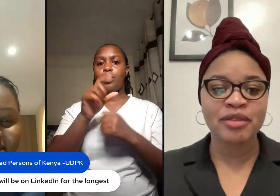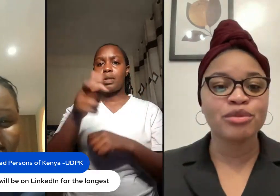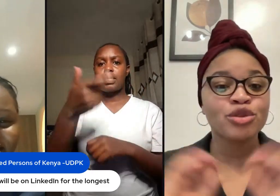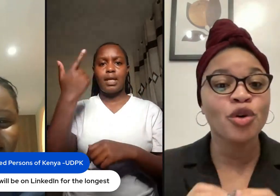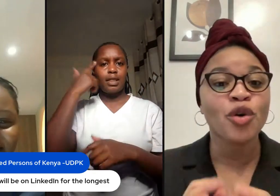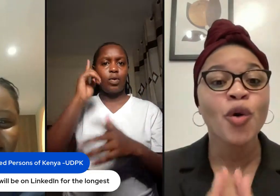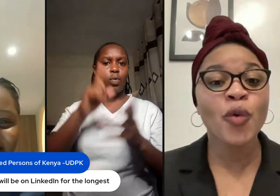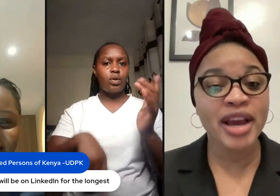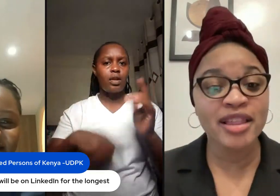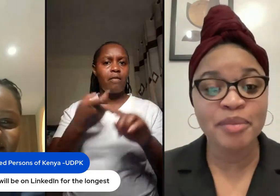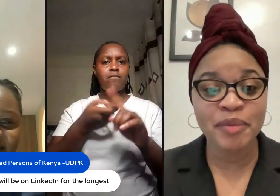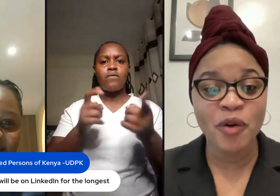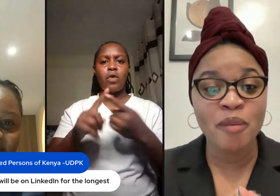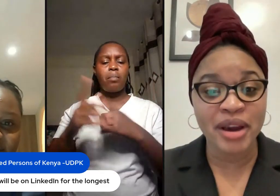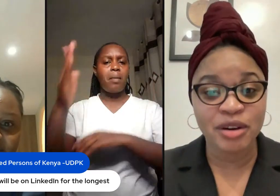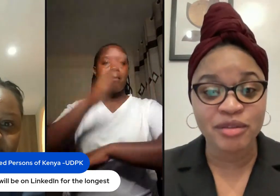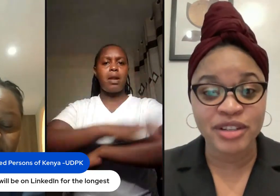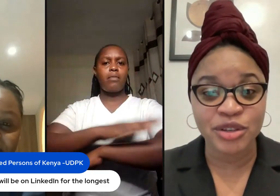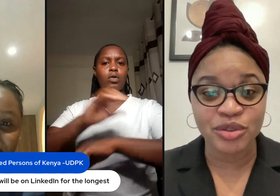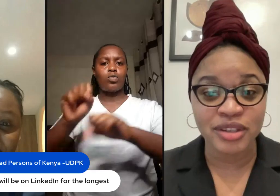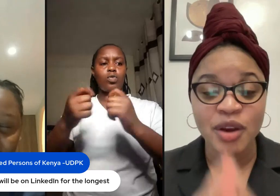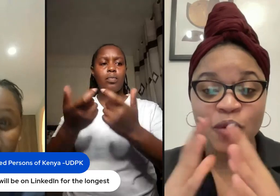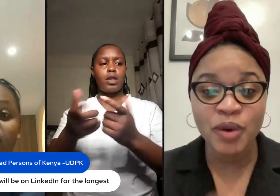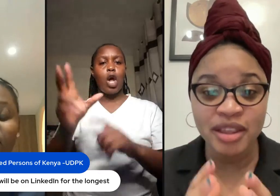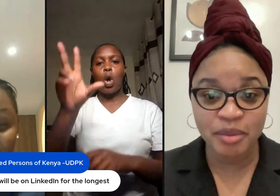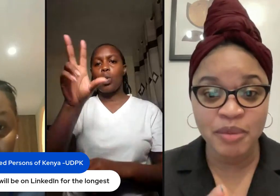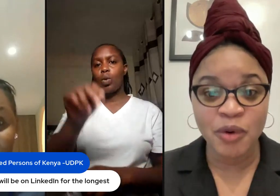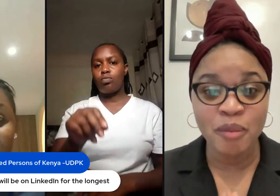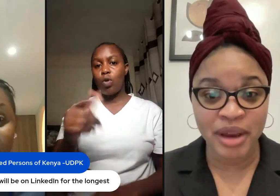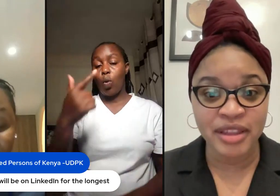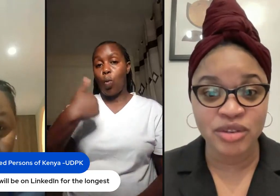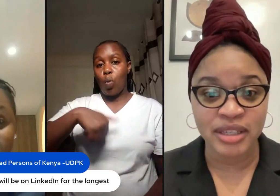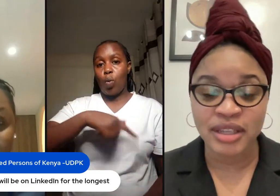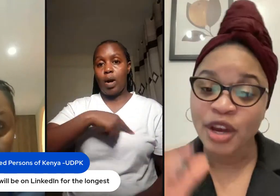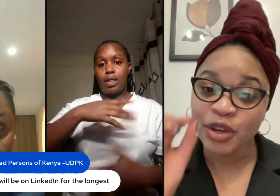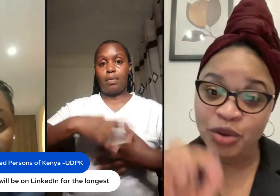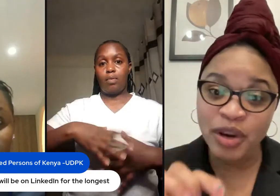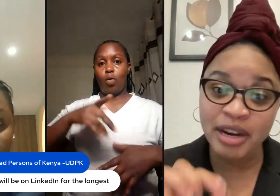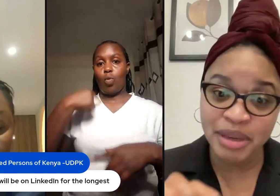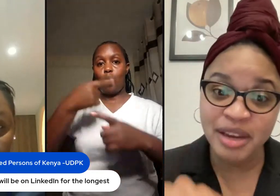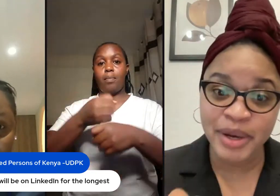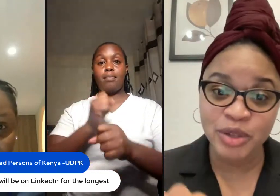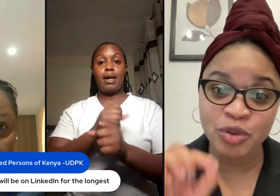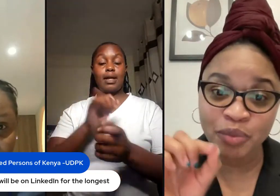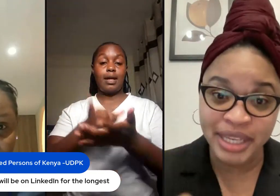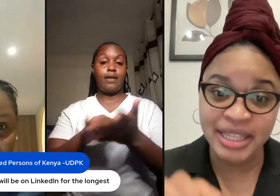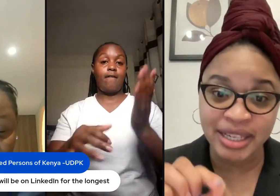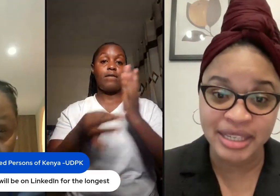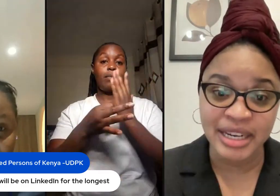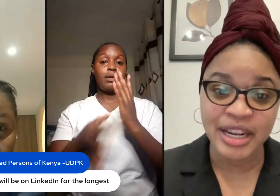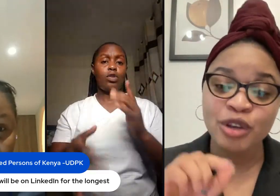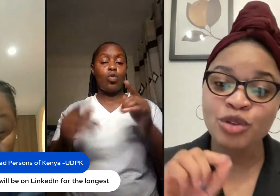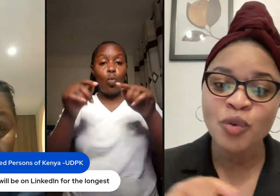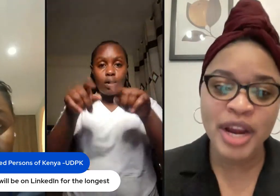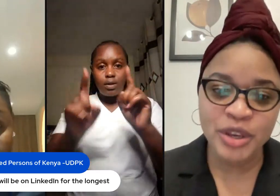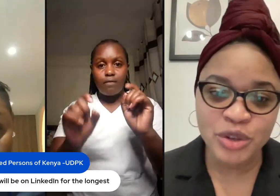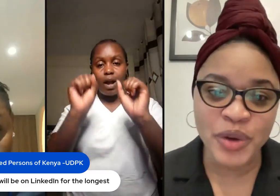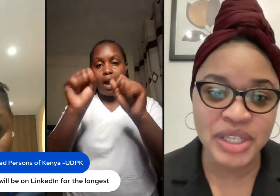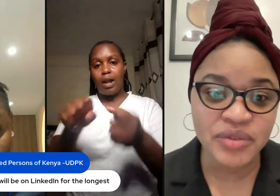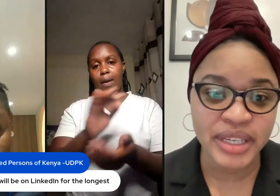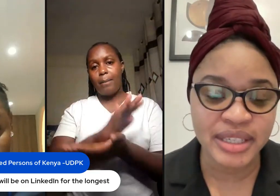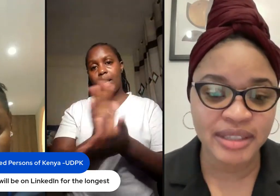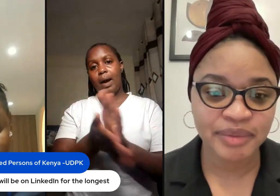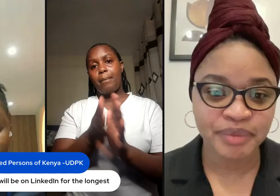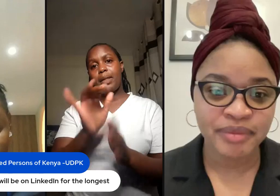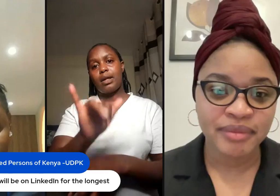media platforms. No, we are the people who make the conversations. We are the people who make the trends. You can be that person who makes that trend. So, what are you